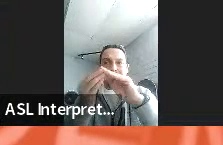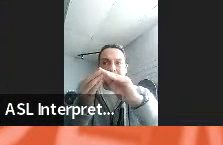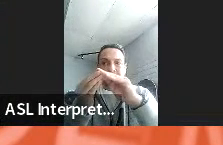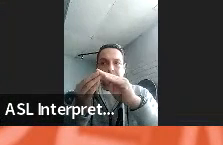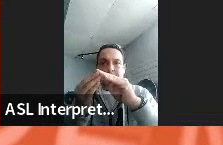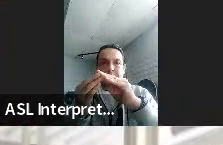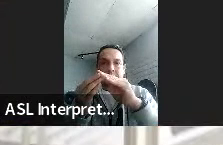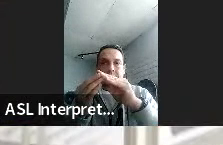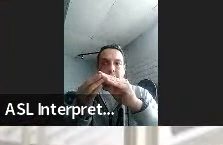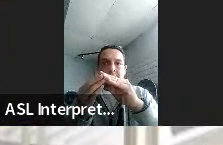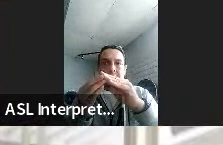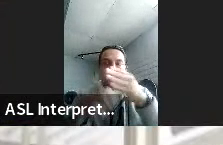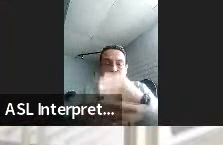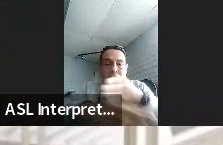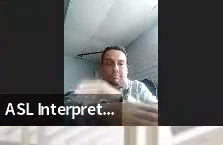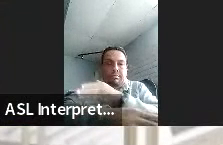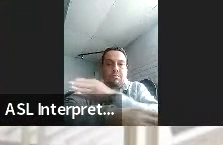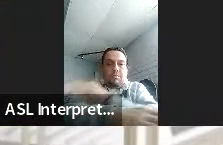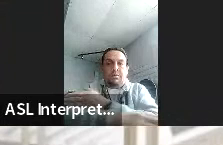slide, please.